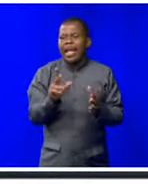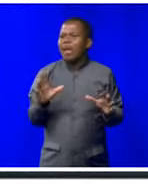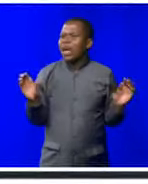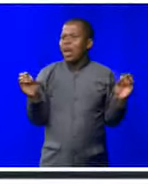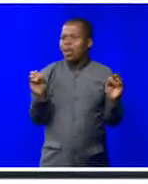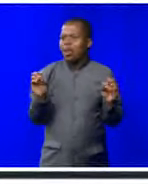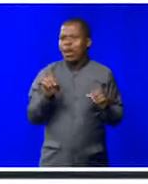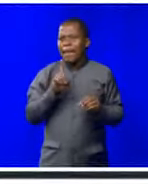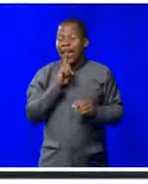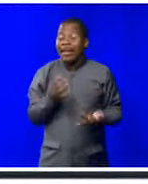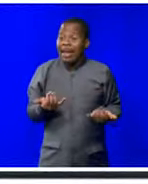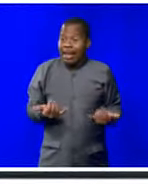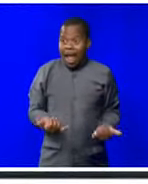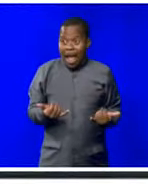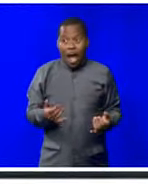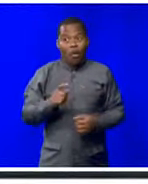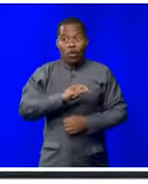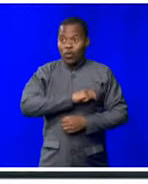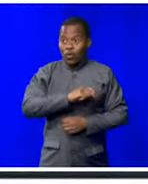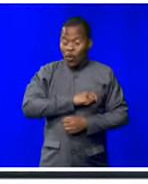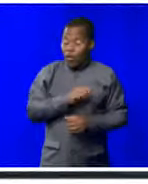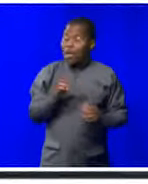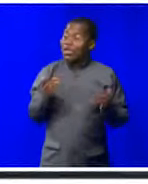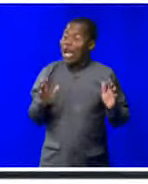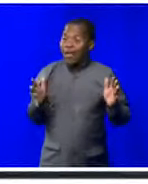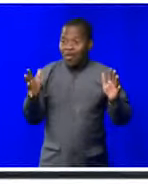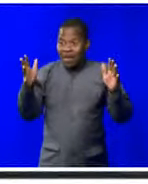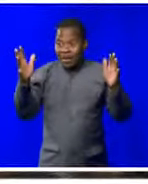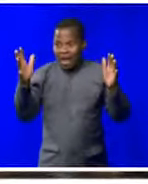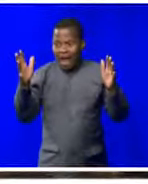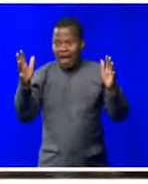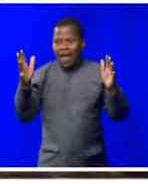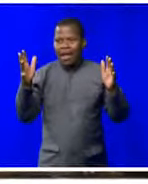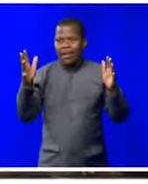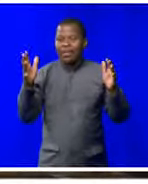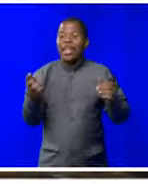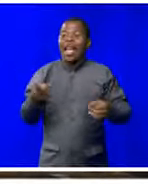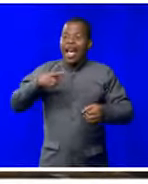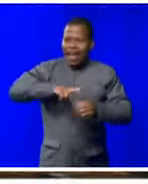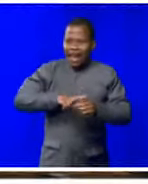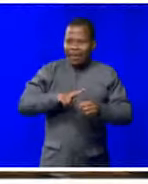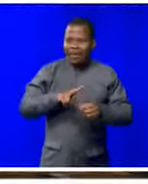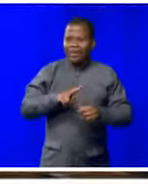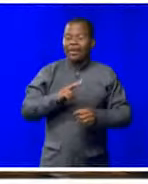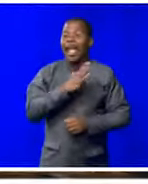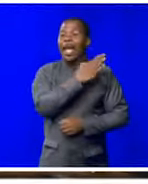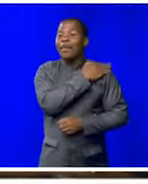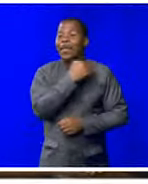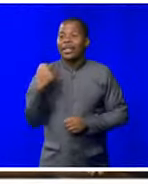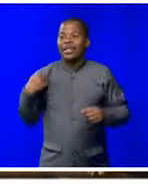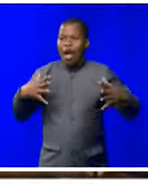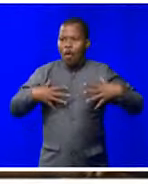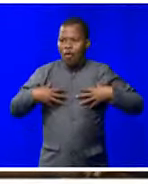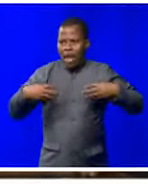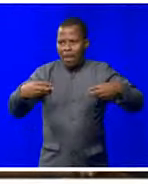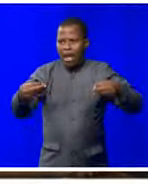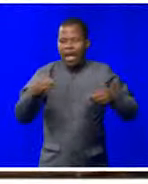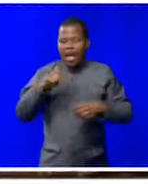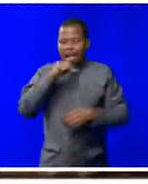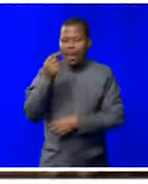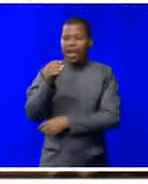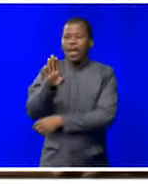babe bani siyathumisa kakhulu mqondisi. After the request by the Minister of Labour and Social Security, Philip